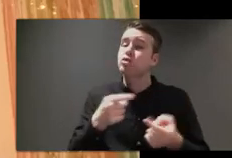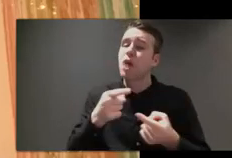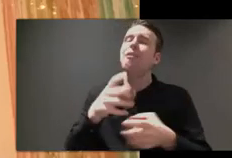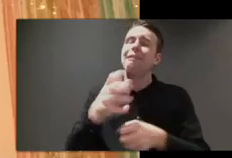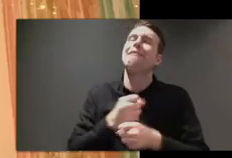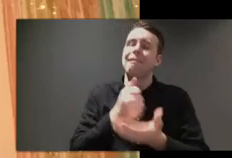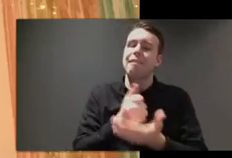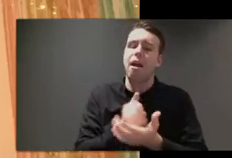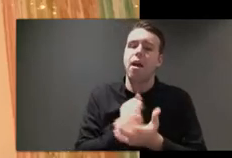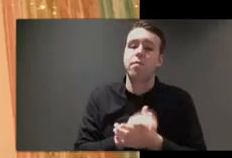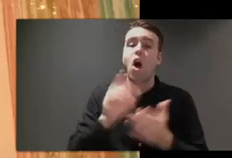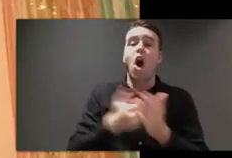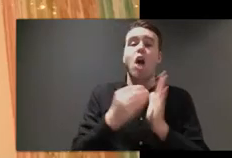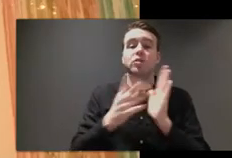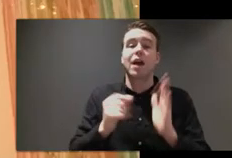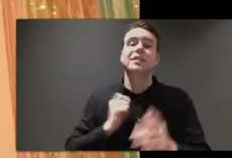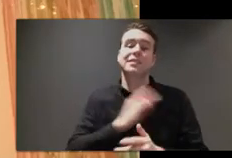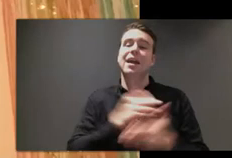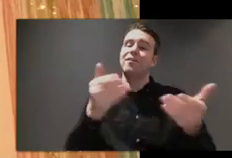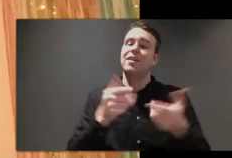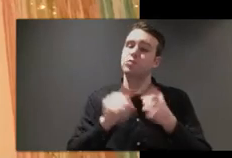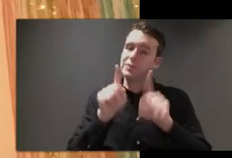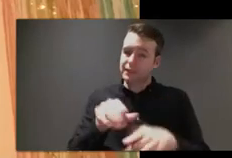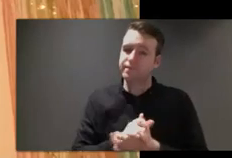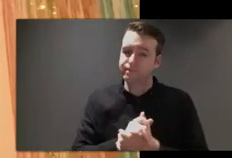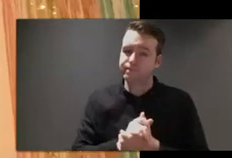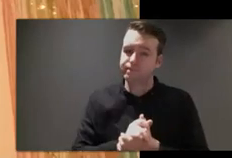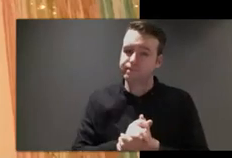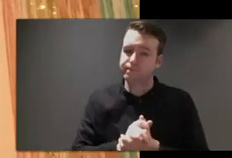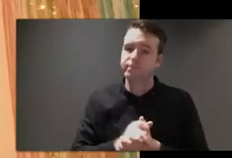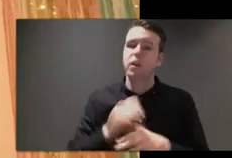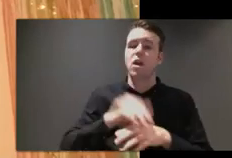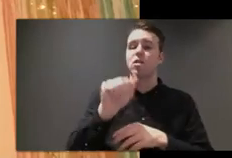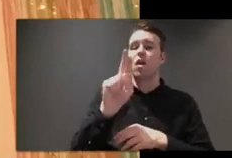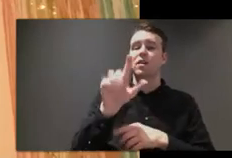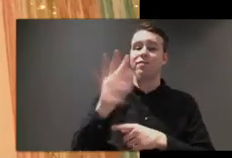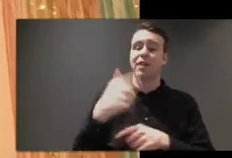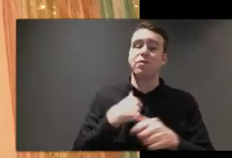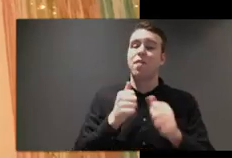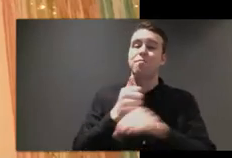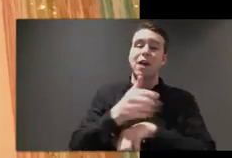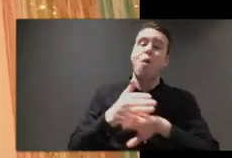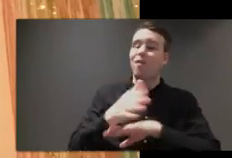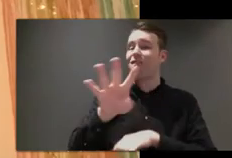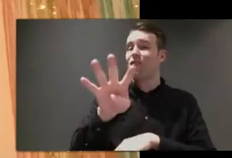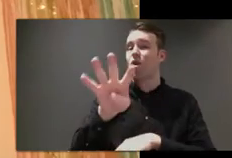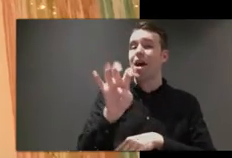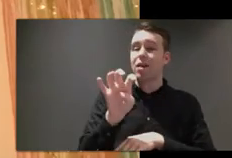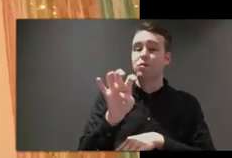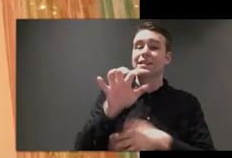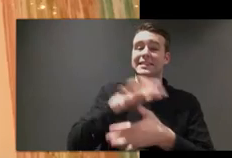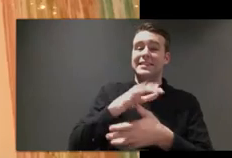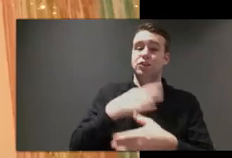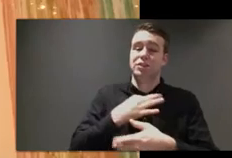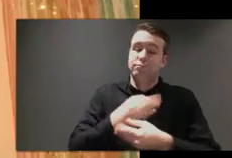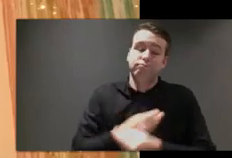help. All students and staff were invited to attend. On August 5th, we passed over 400 senior